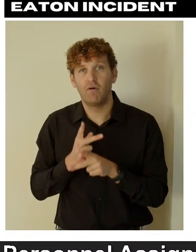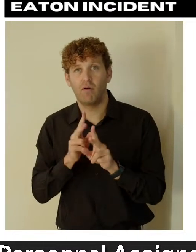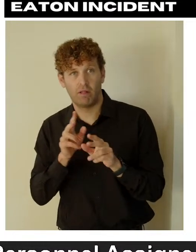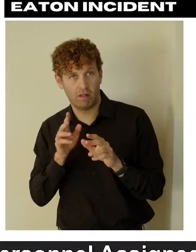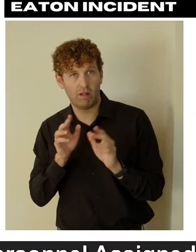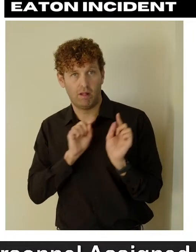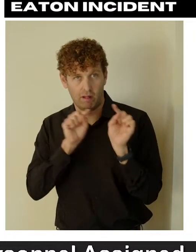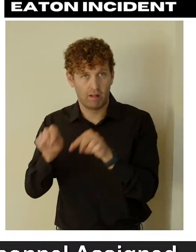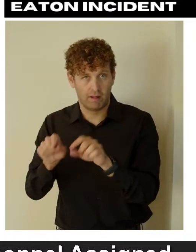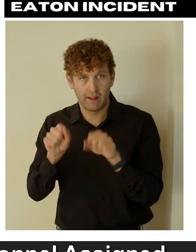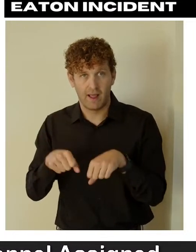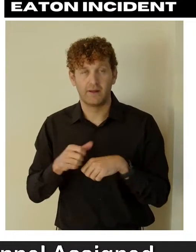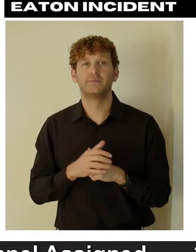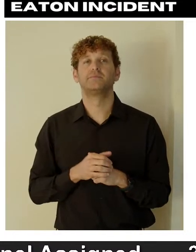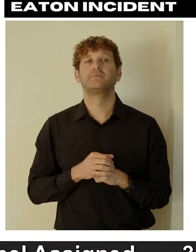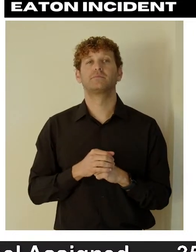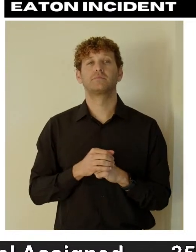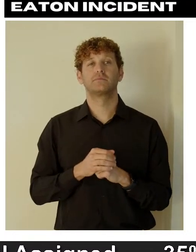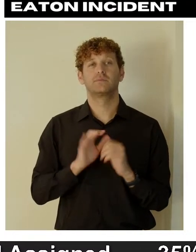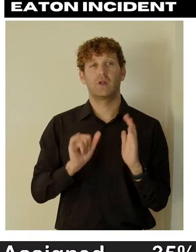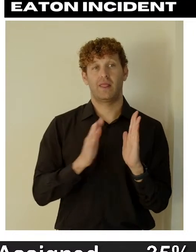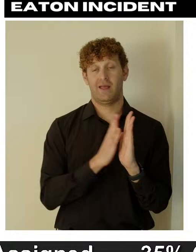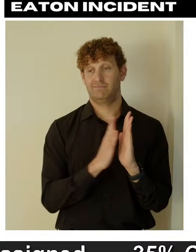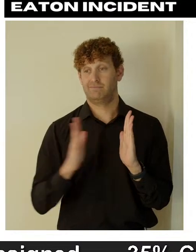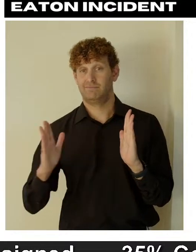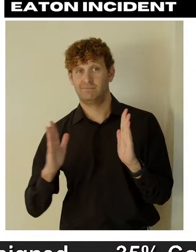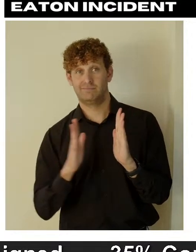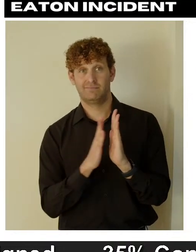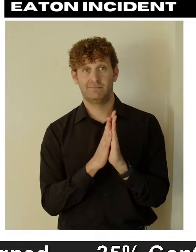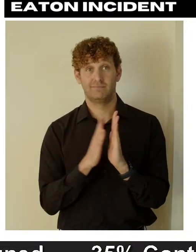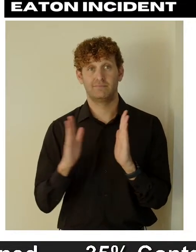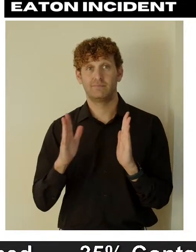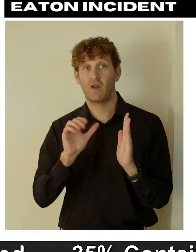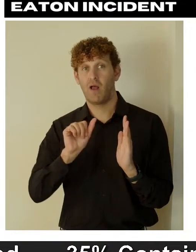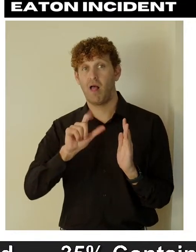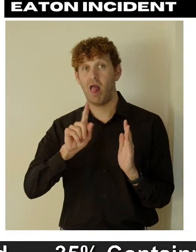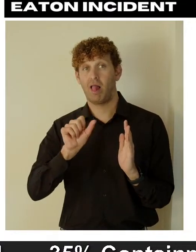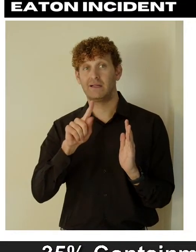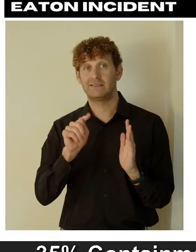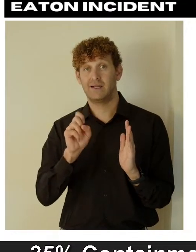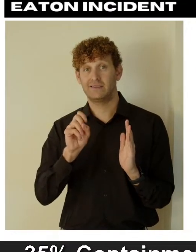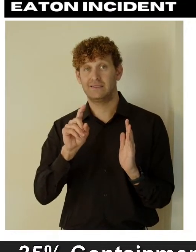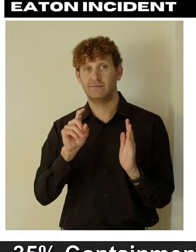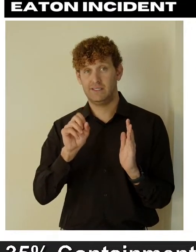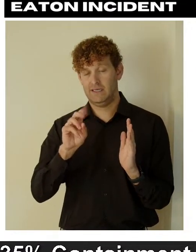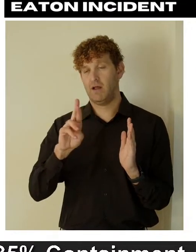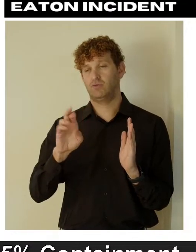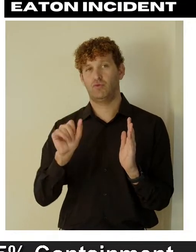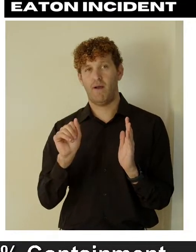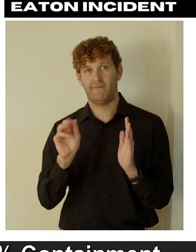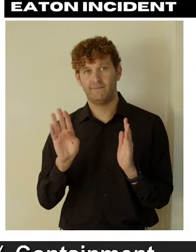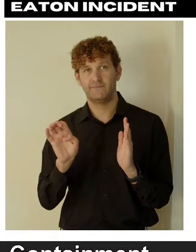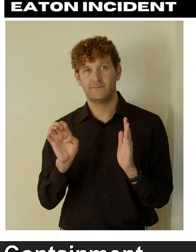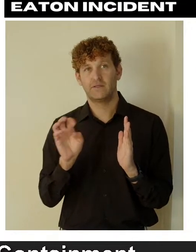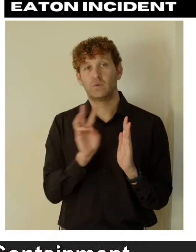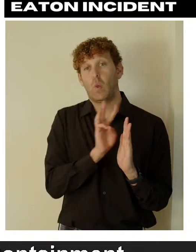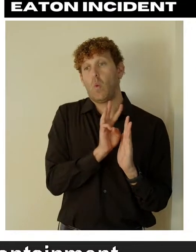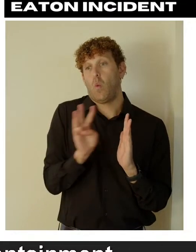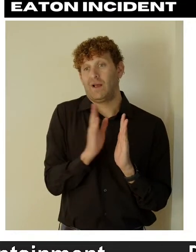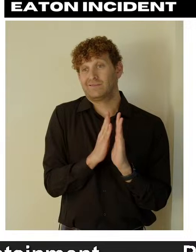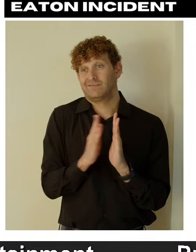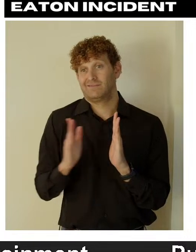Lincoln, traveling north all the way up to Altadena Drive, only the west side of Lincoln